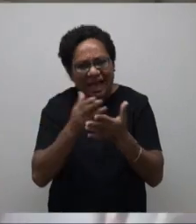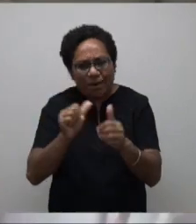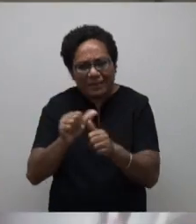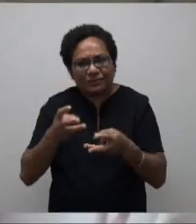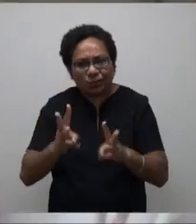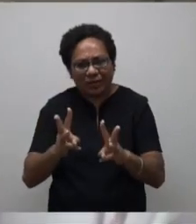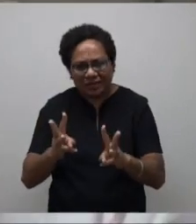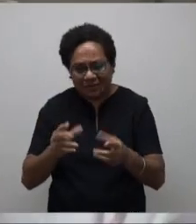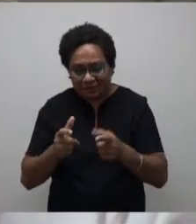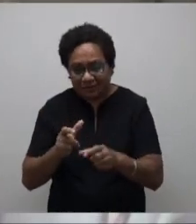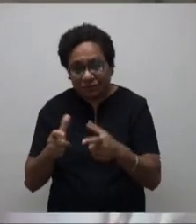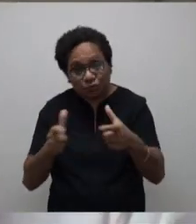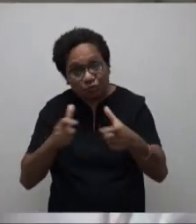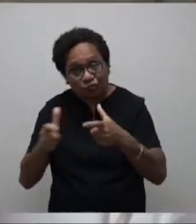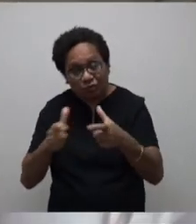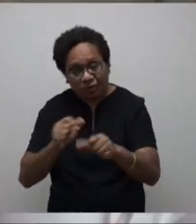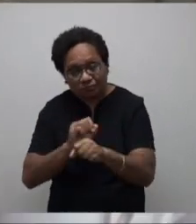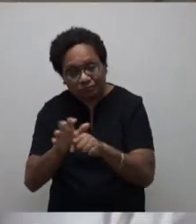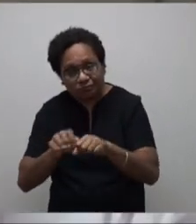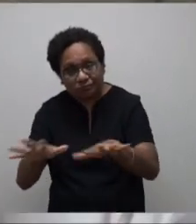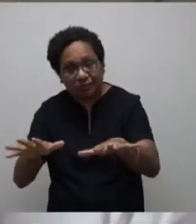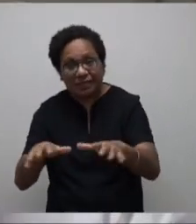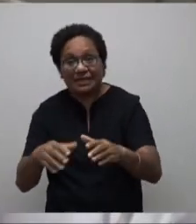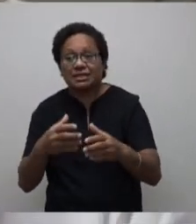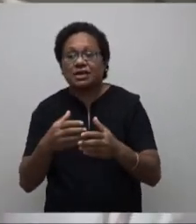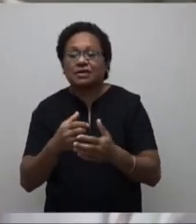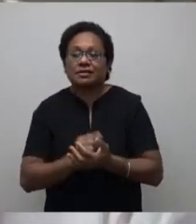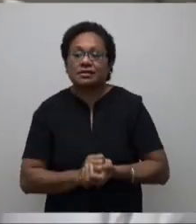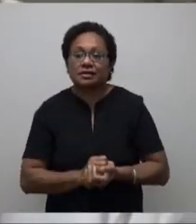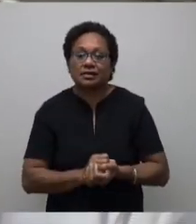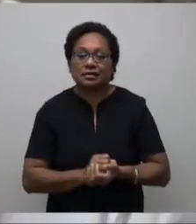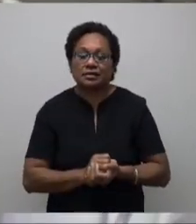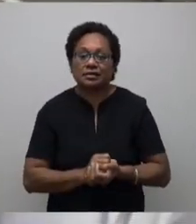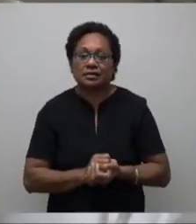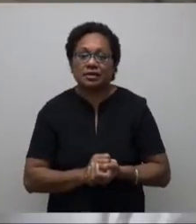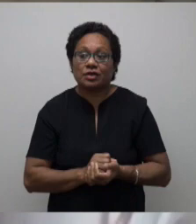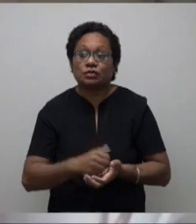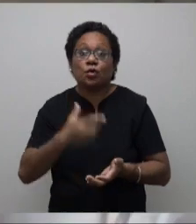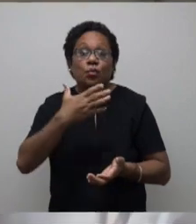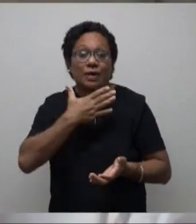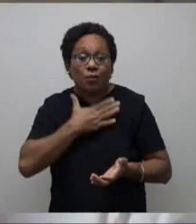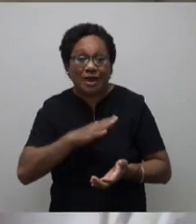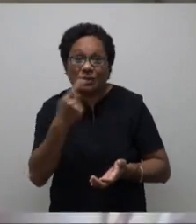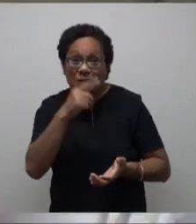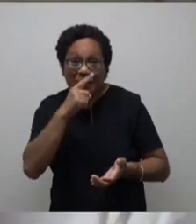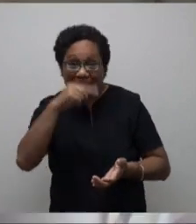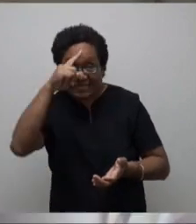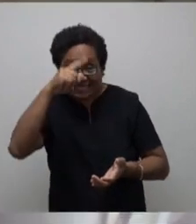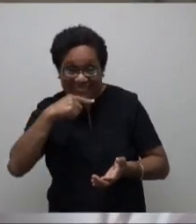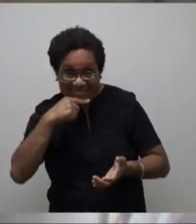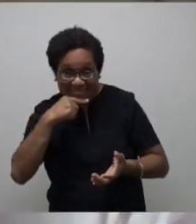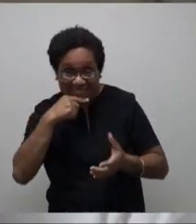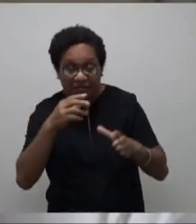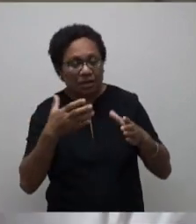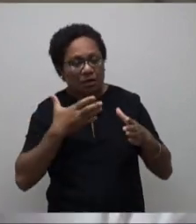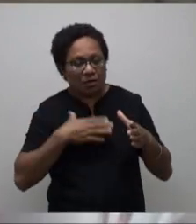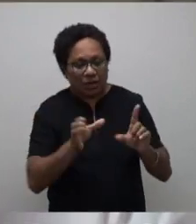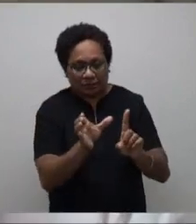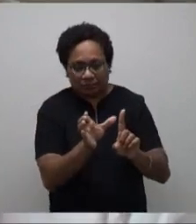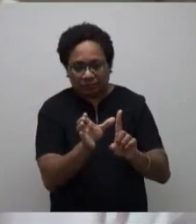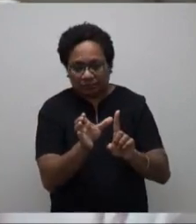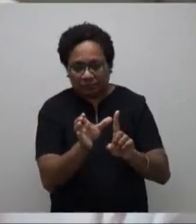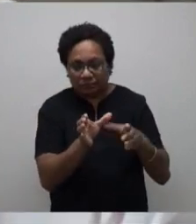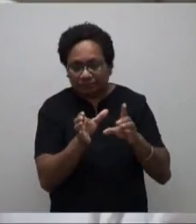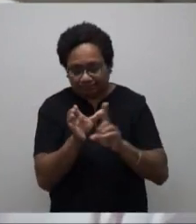we are guided by two objectives. Keep already infectious and potentially infectious people safely away from the public,